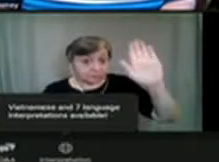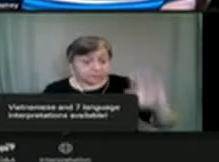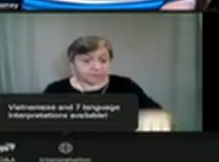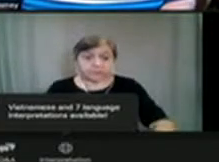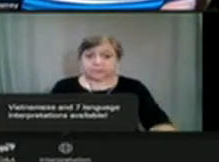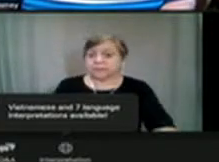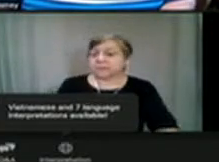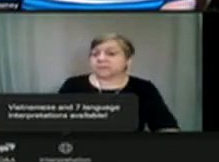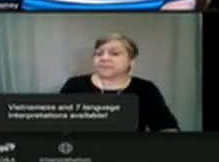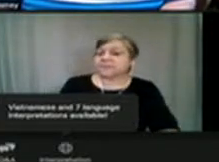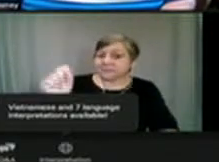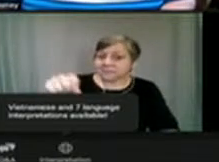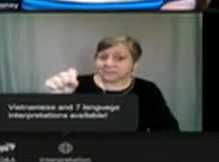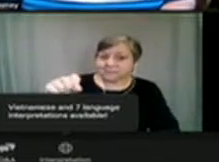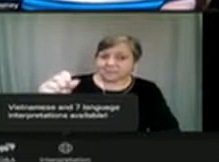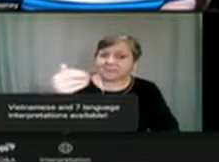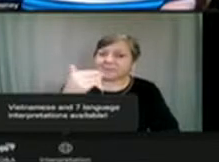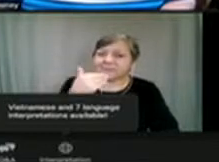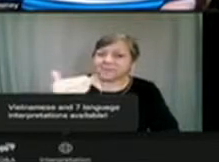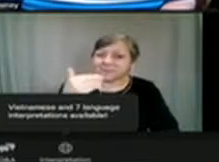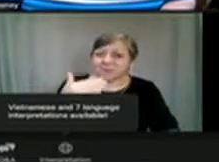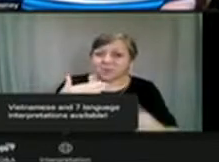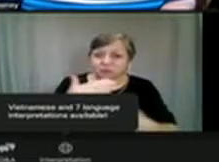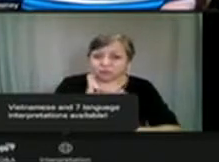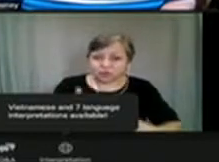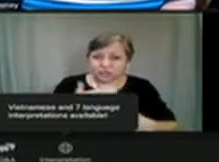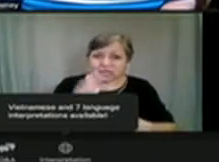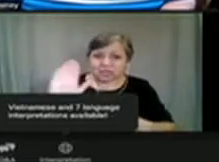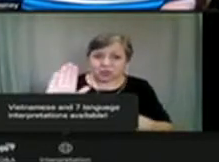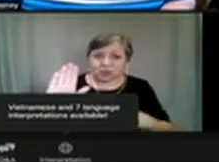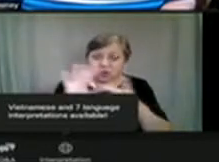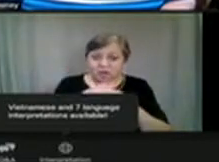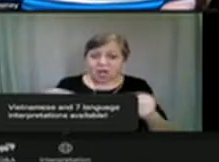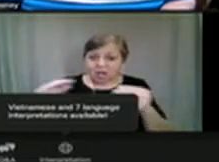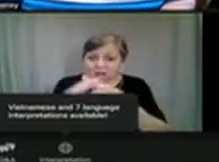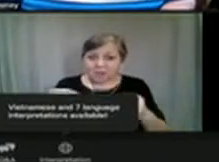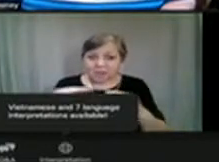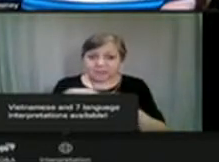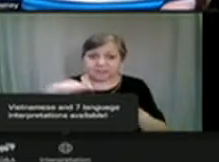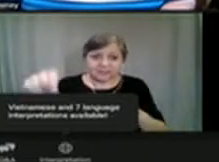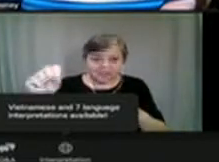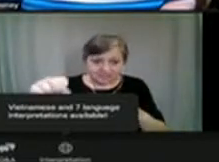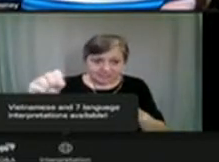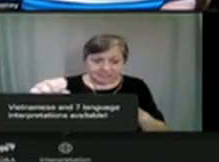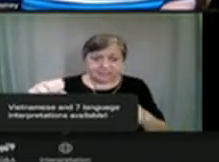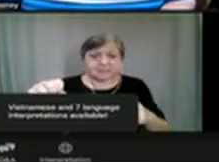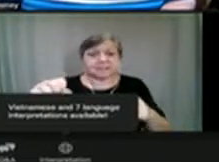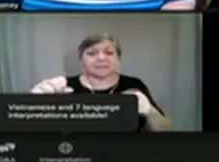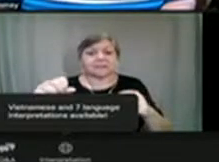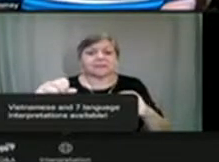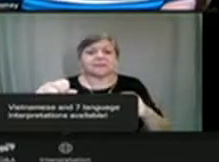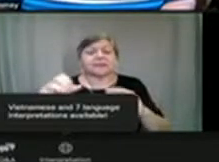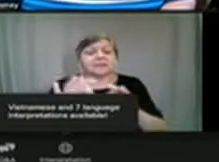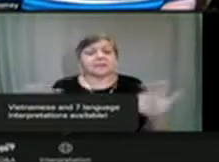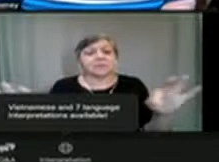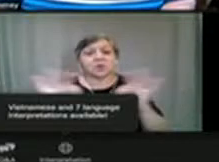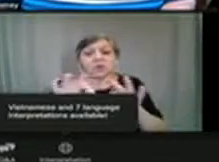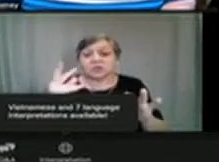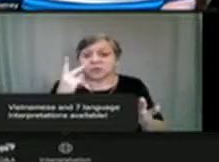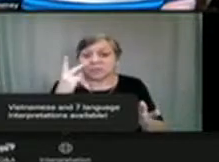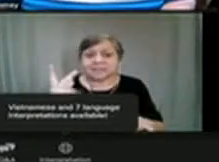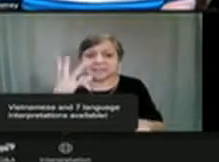I truly appreciate those comments. And we have been thinking about the students and need to see the facial expression of the